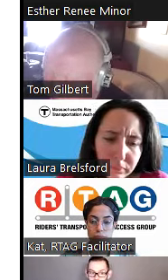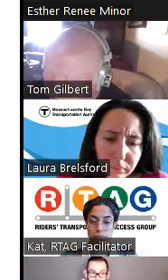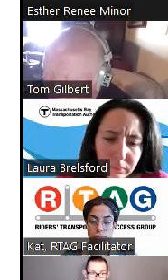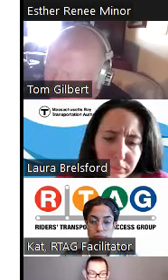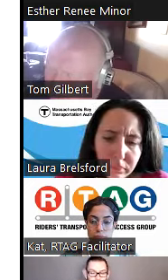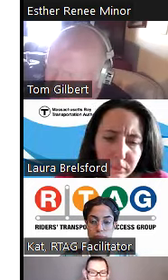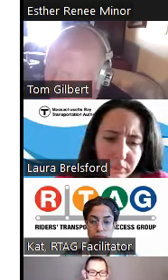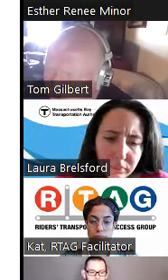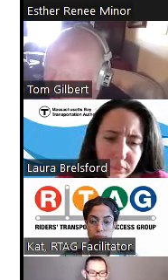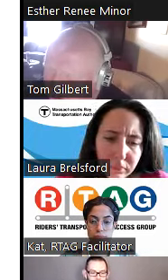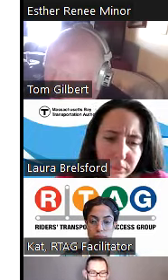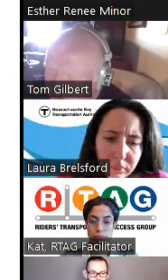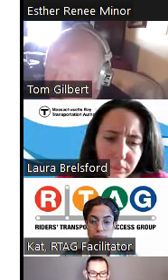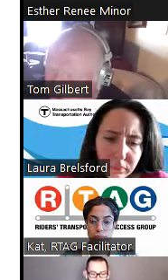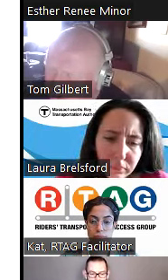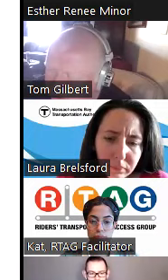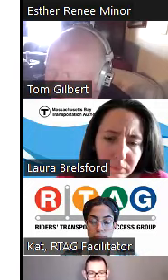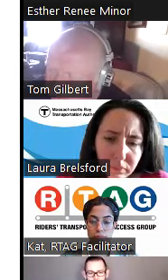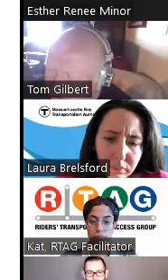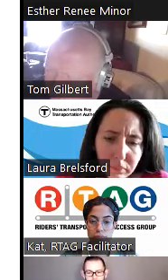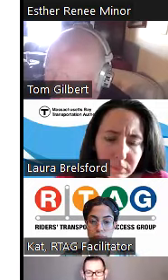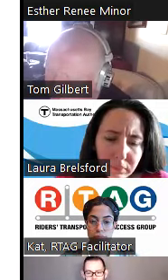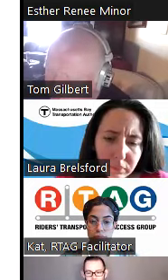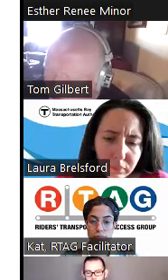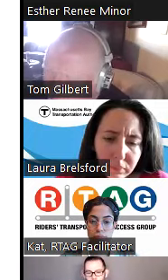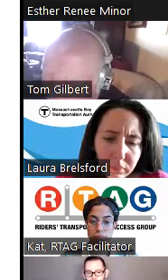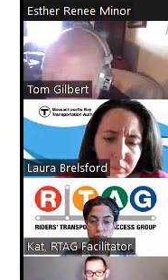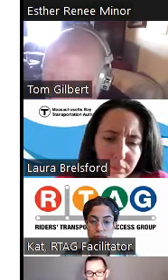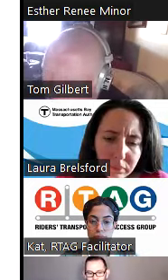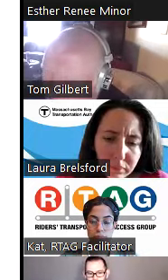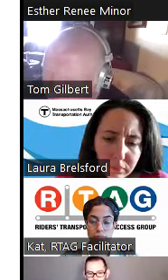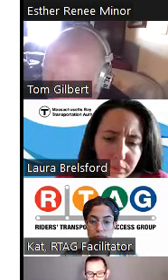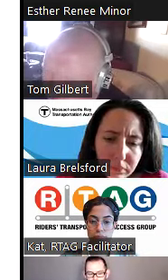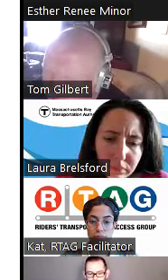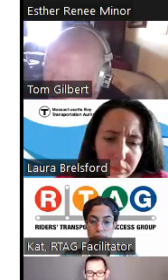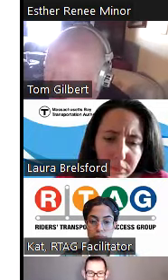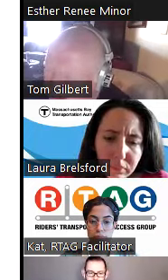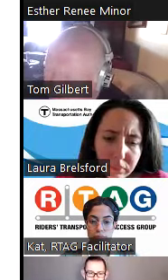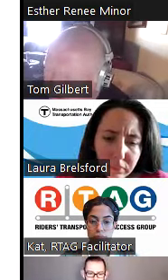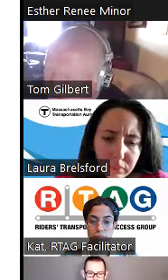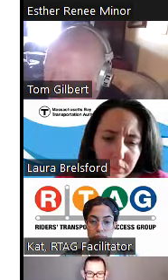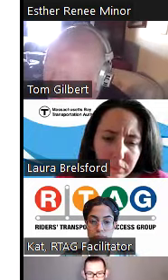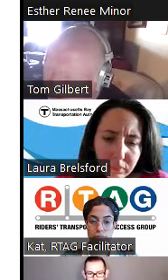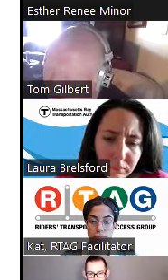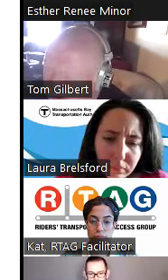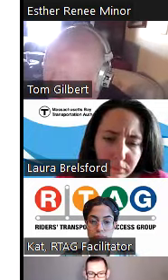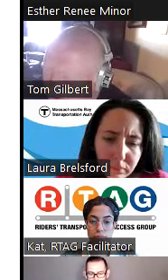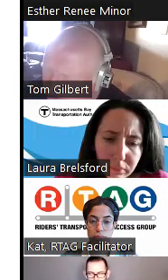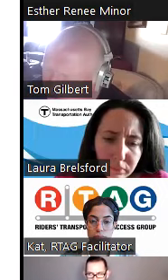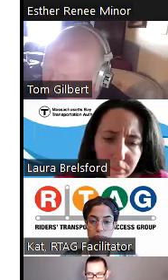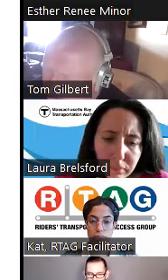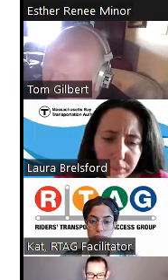of the train, plus the locators that are on the newer trains that we would go by. And I think that'd just be a better way